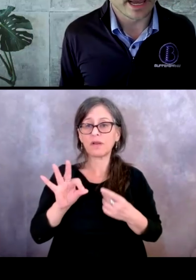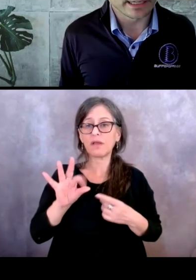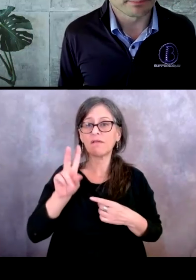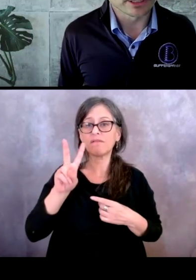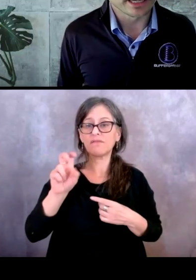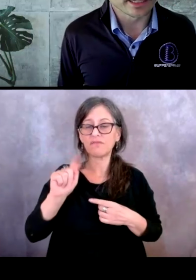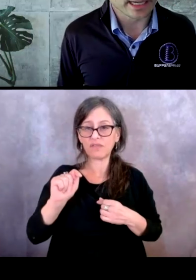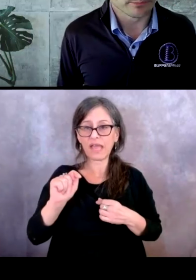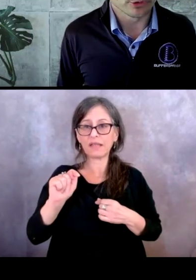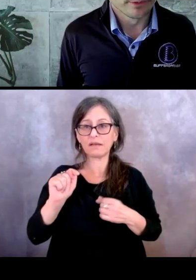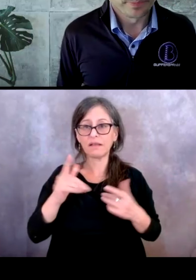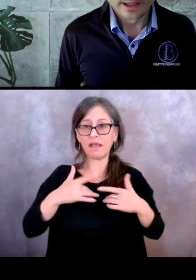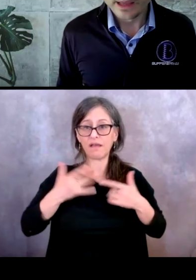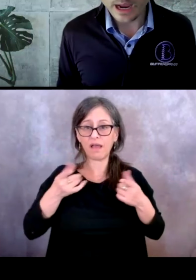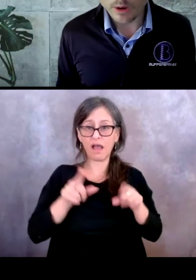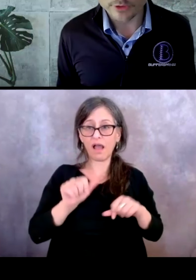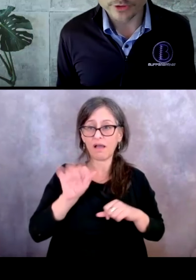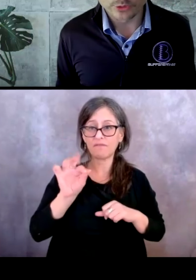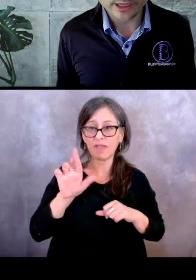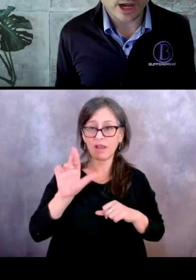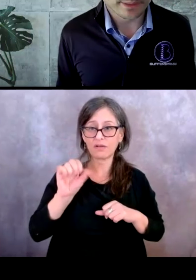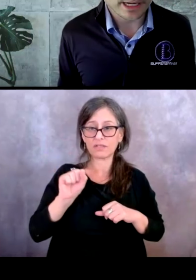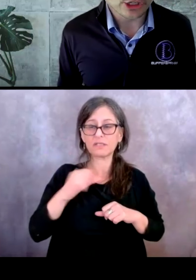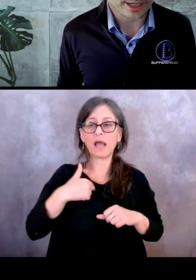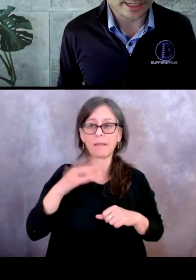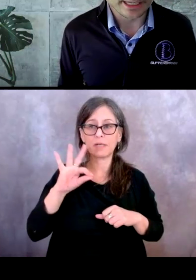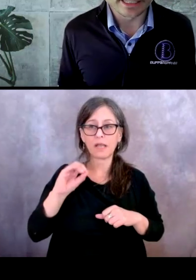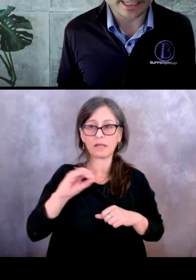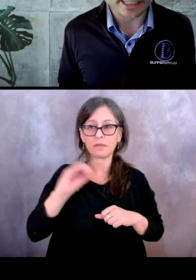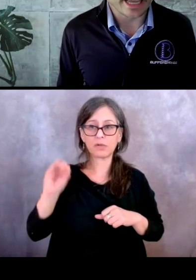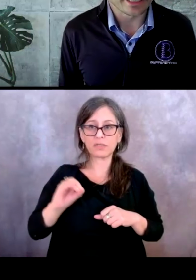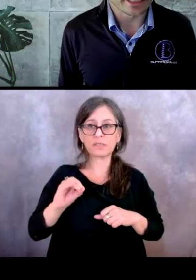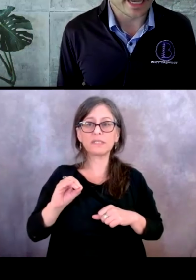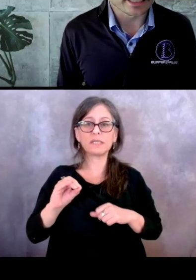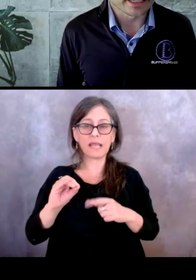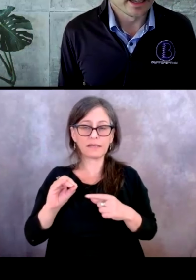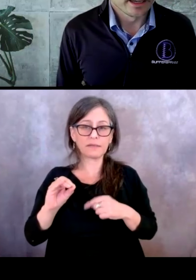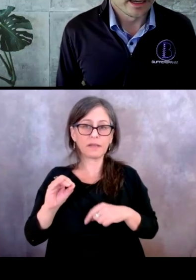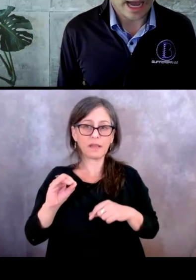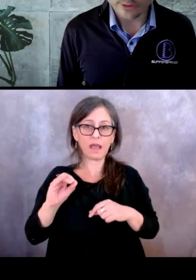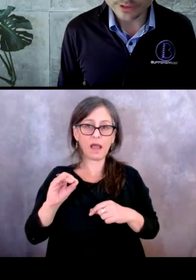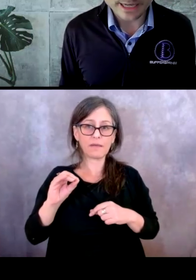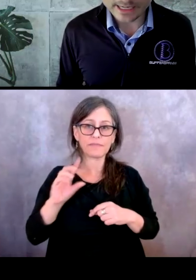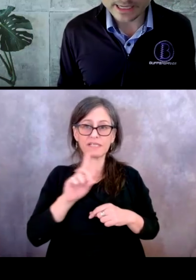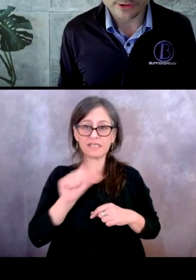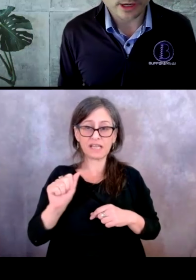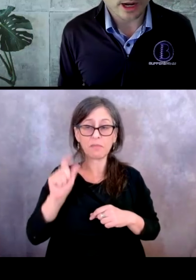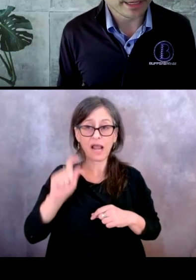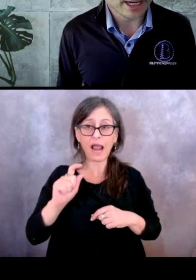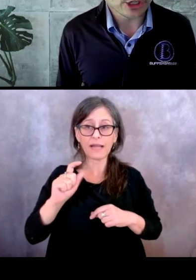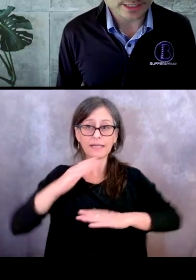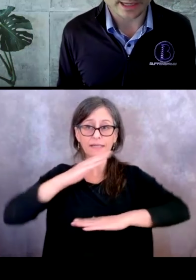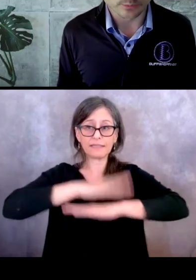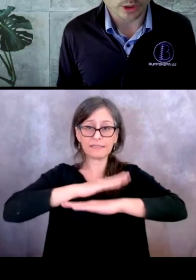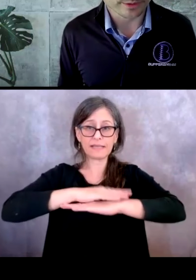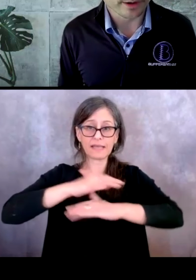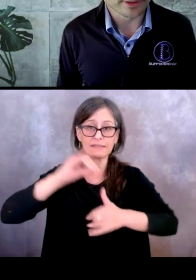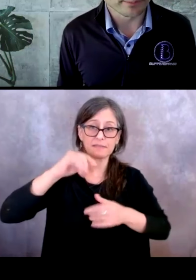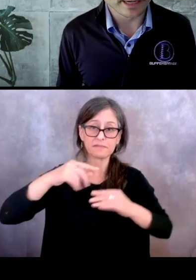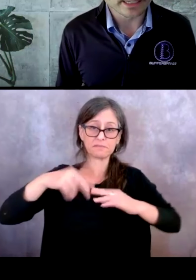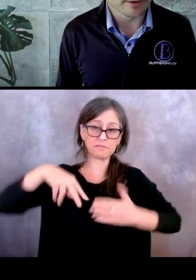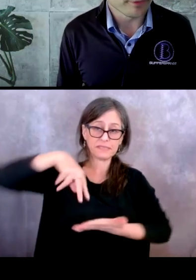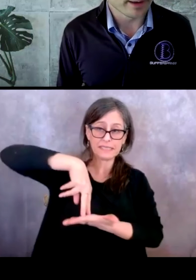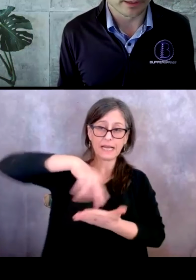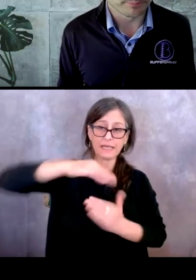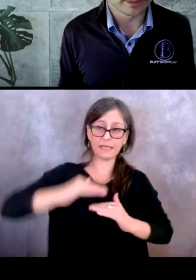I am 90% disabled. However, the only accommodation that I need is a standing desk. I don't need any other accommodations. I can work with